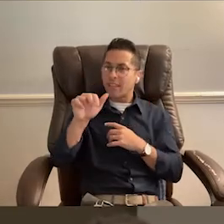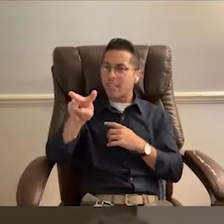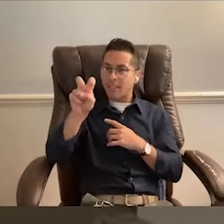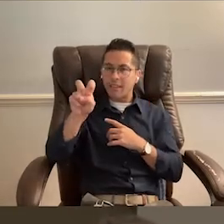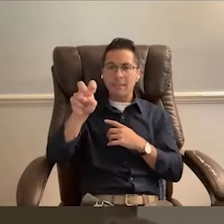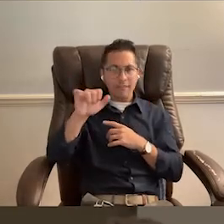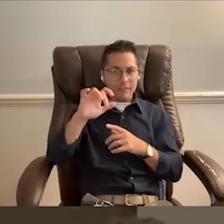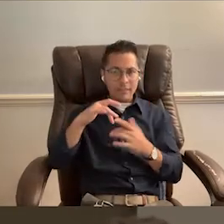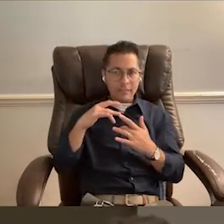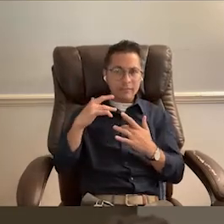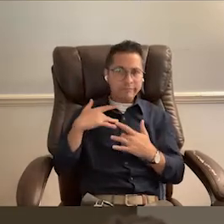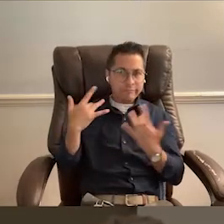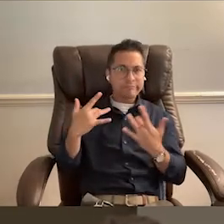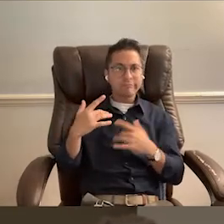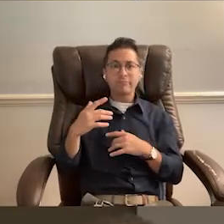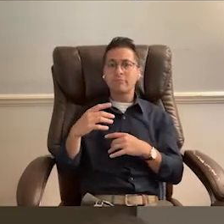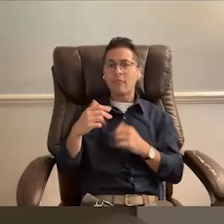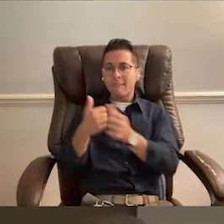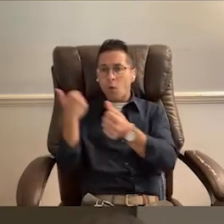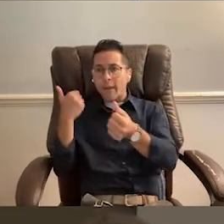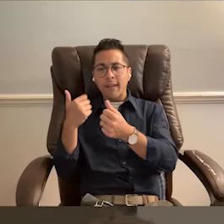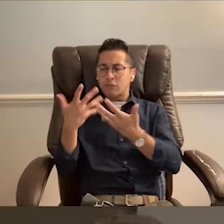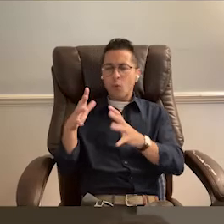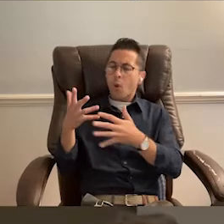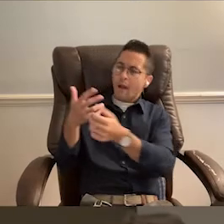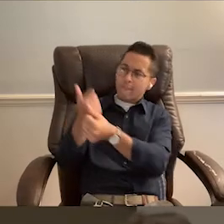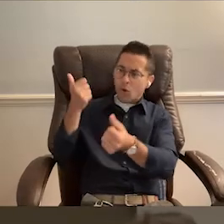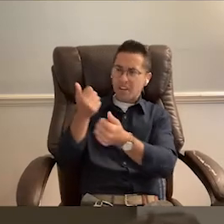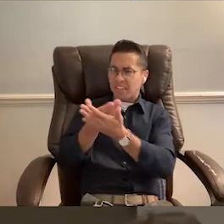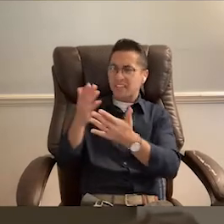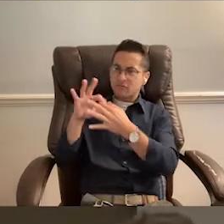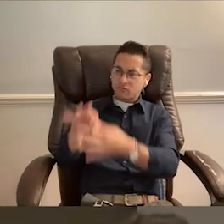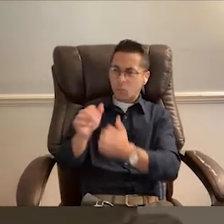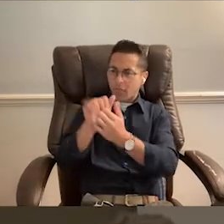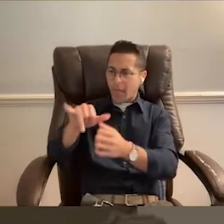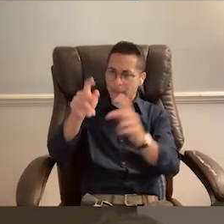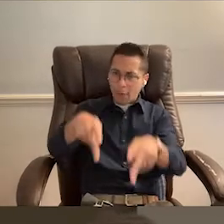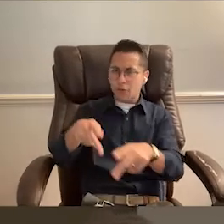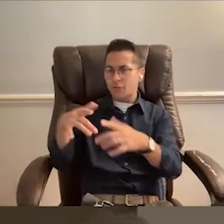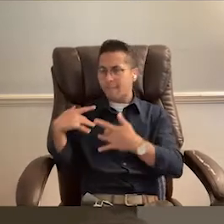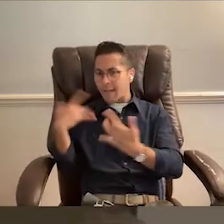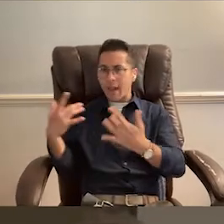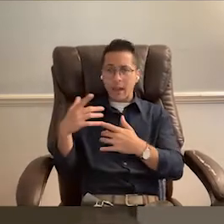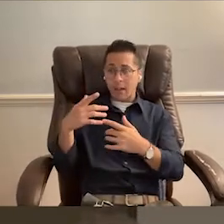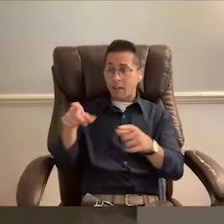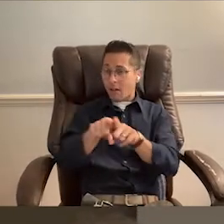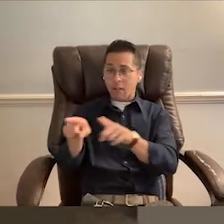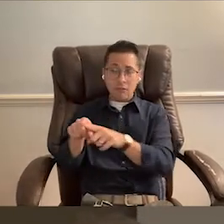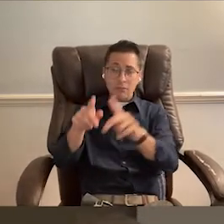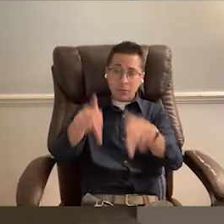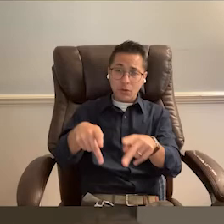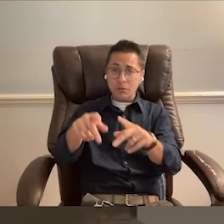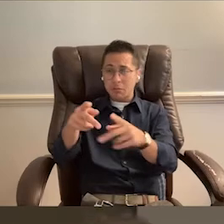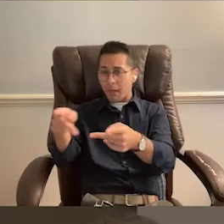symptoms of PTSD and trauma are reliving. You relive the experience, constantly avoiding. You may want to avoid anything associated